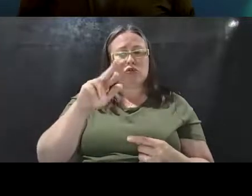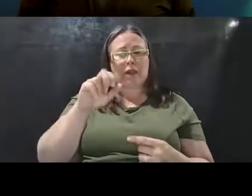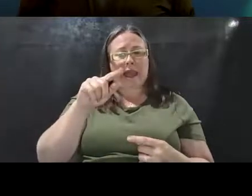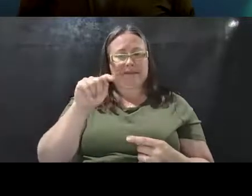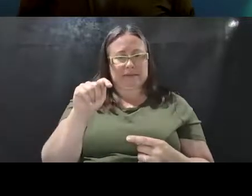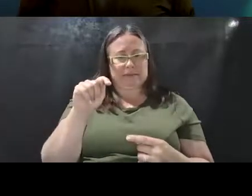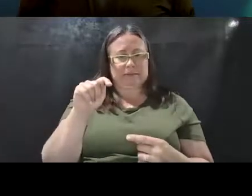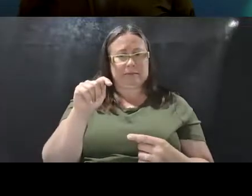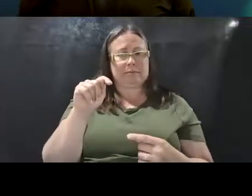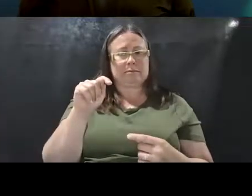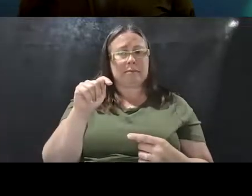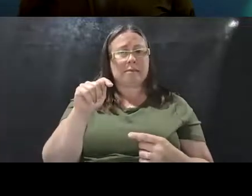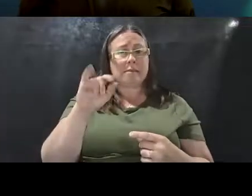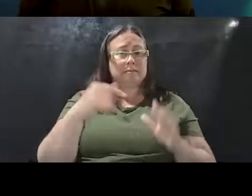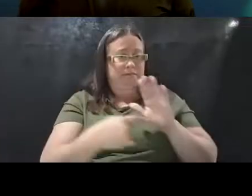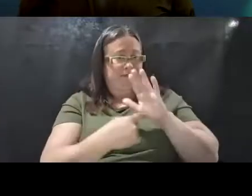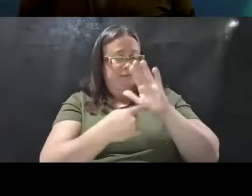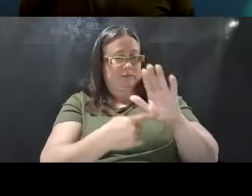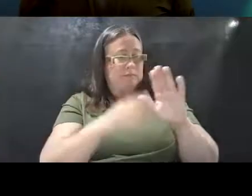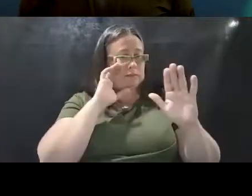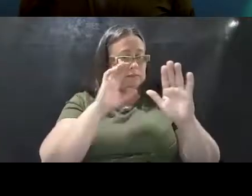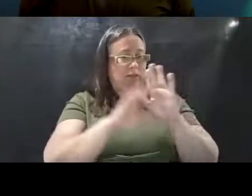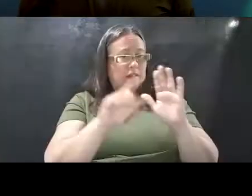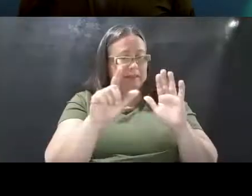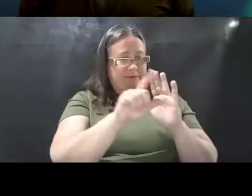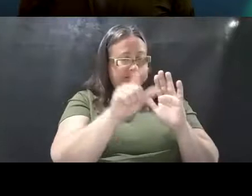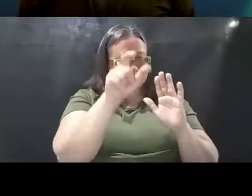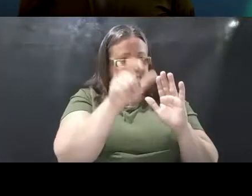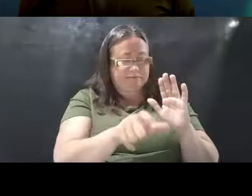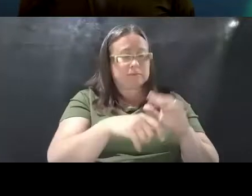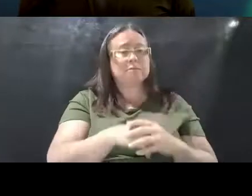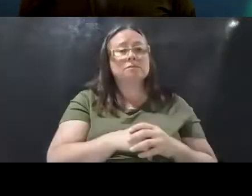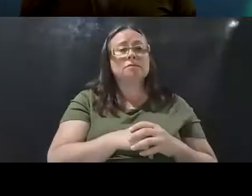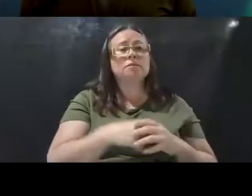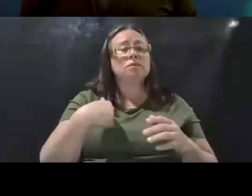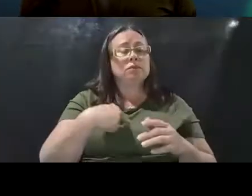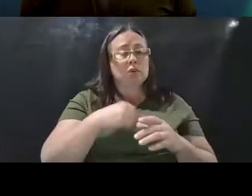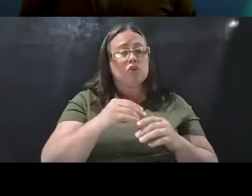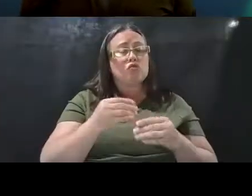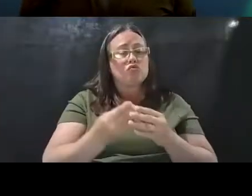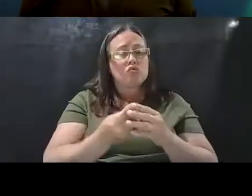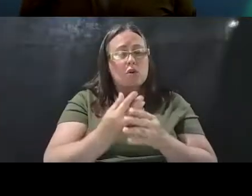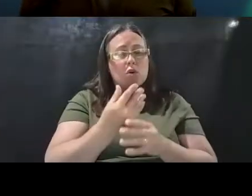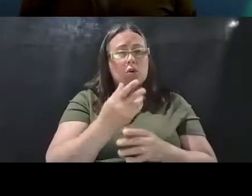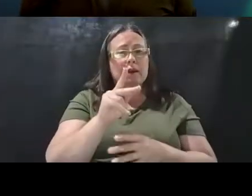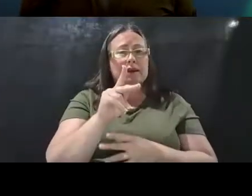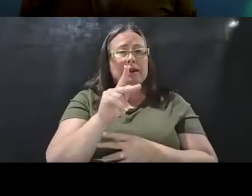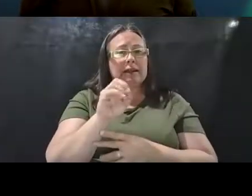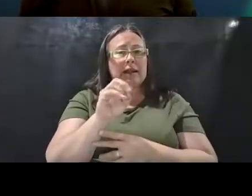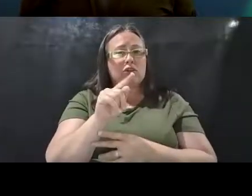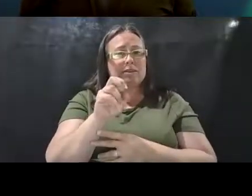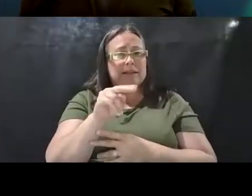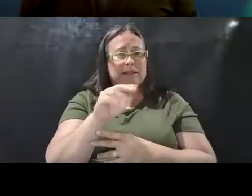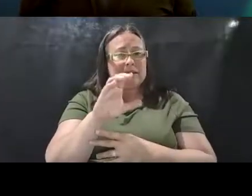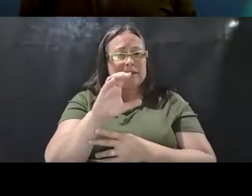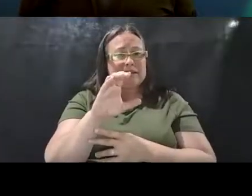And that's shown here on the left. We basically grow the keratinocytes on a